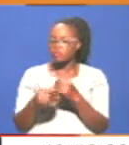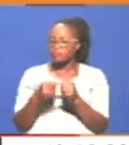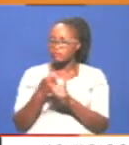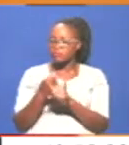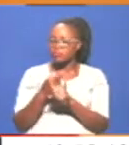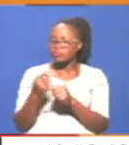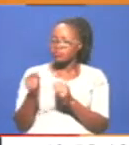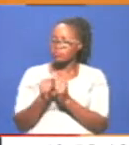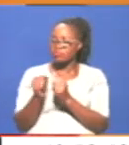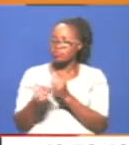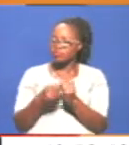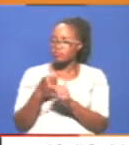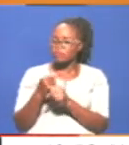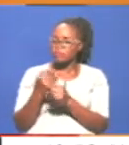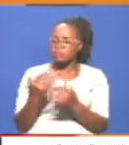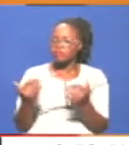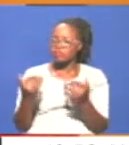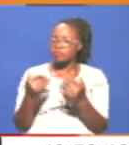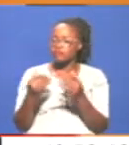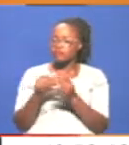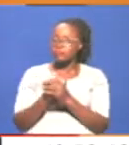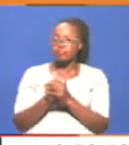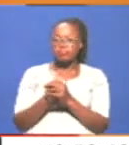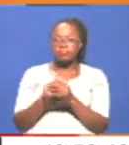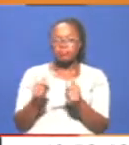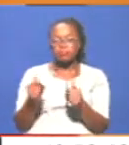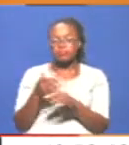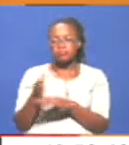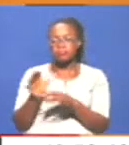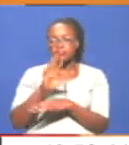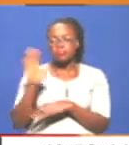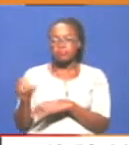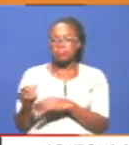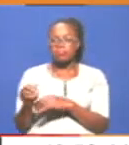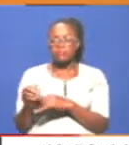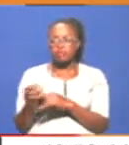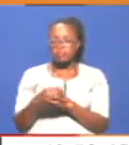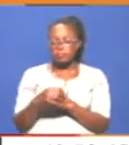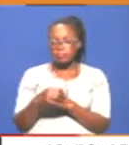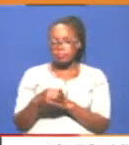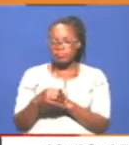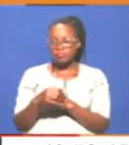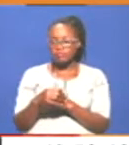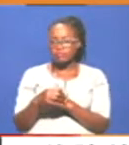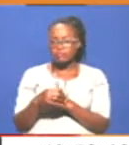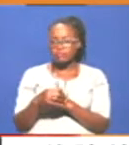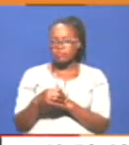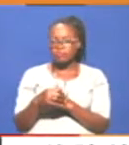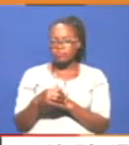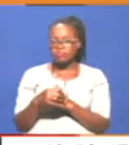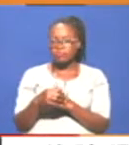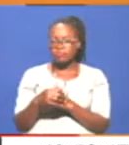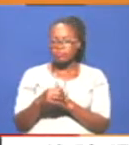I think it's going to boom across Africa. And that's an element that really we're really looking forward to, really pushing that particular agenda for